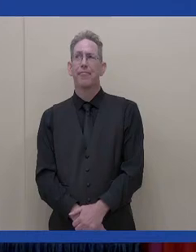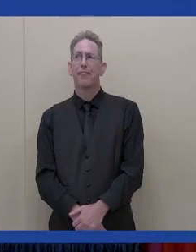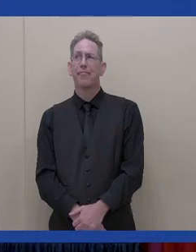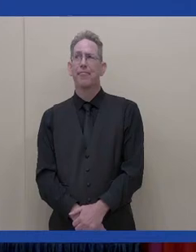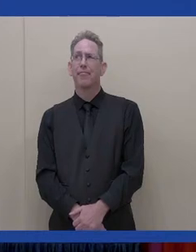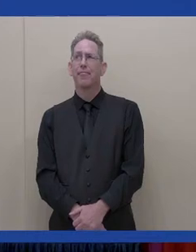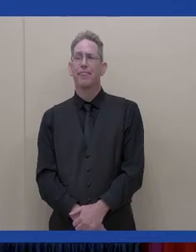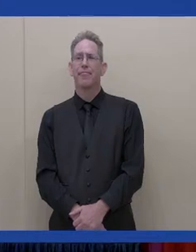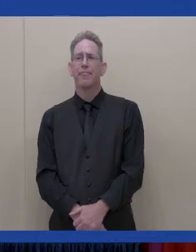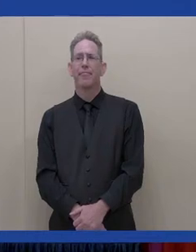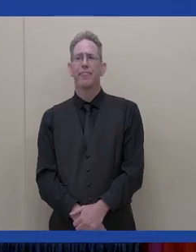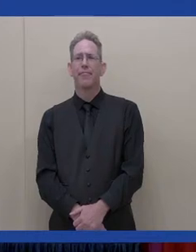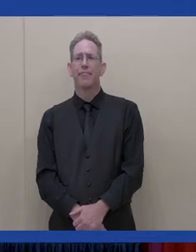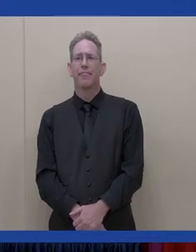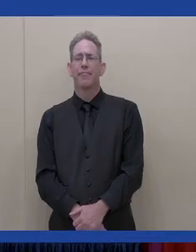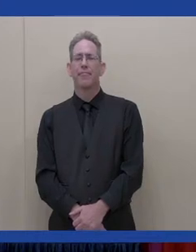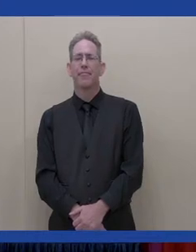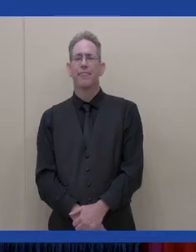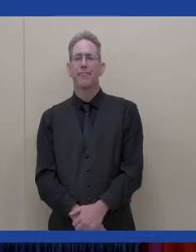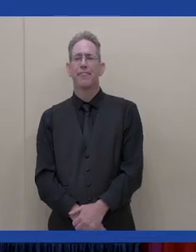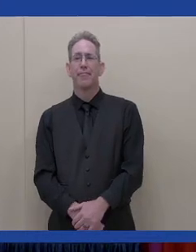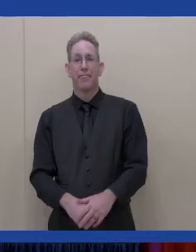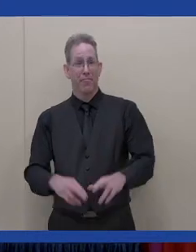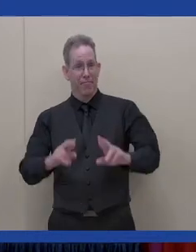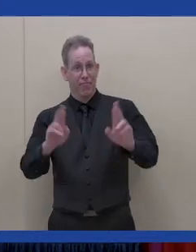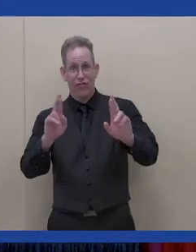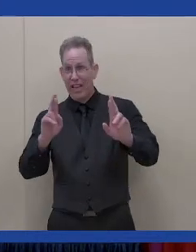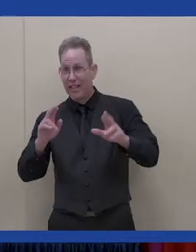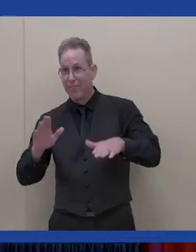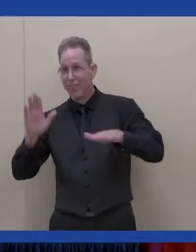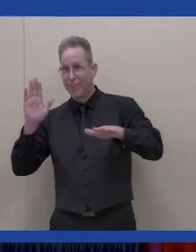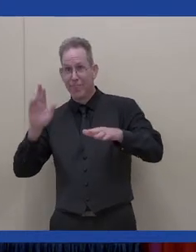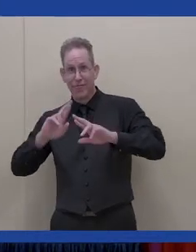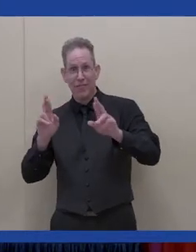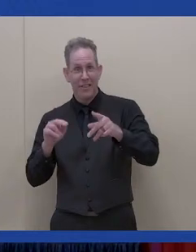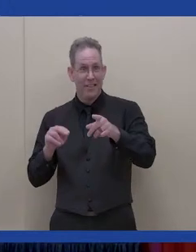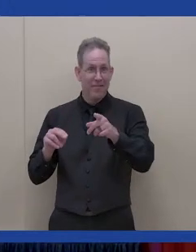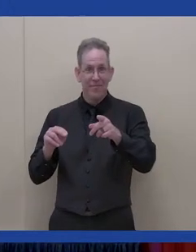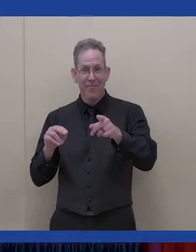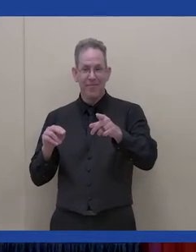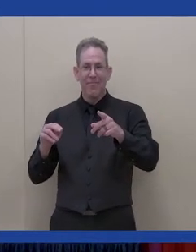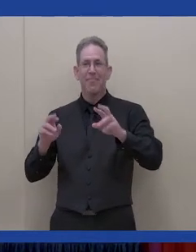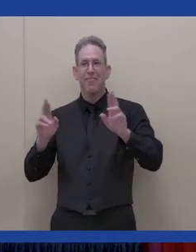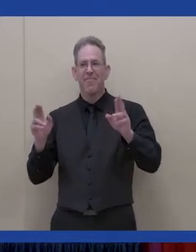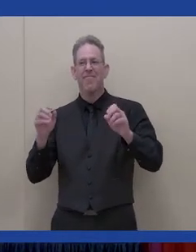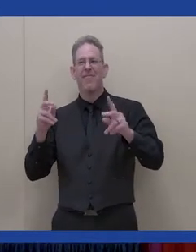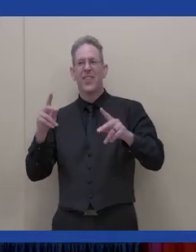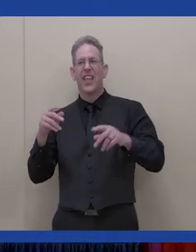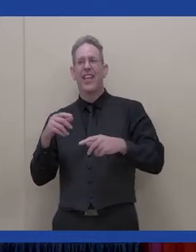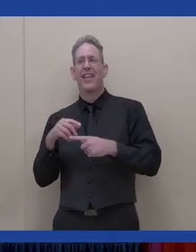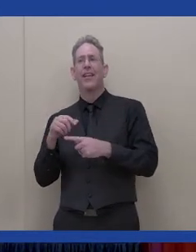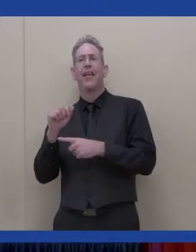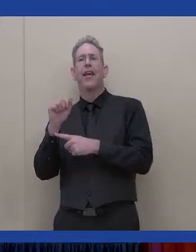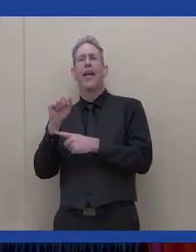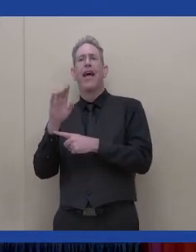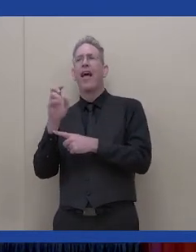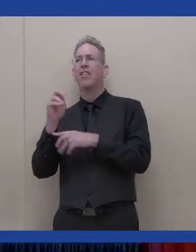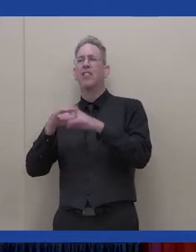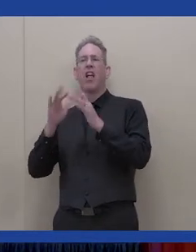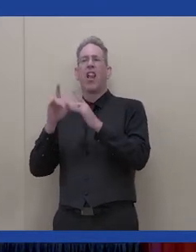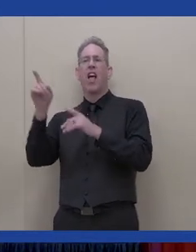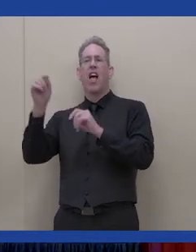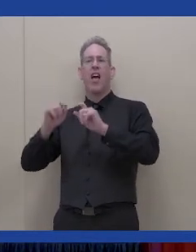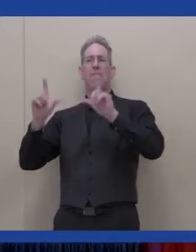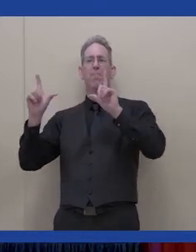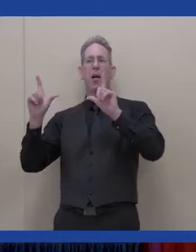Okay. Okay. Okay, you ready? All right, Evan, you ready online? I am. I've got my tablet propped up on my water bottle. I love